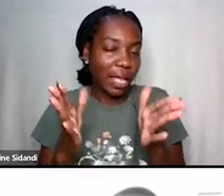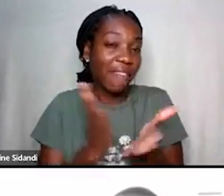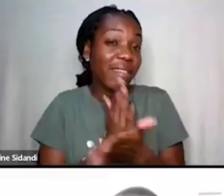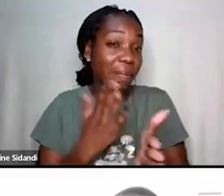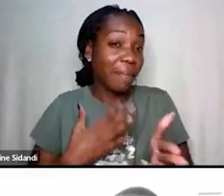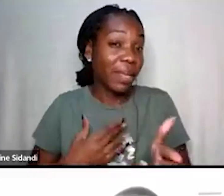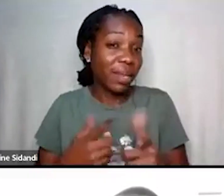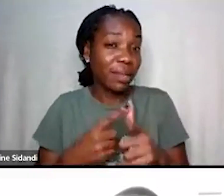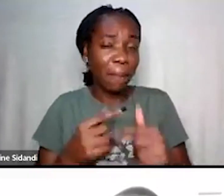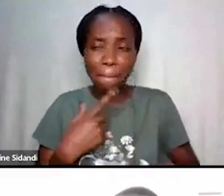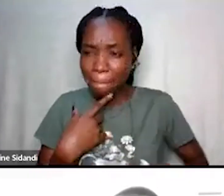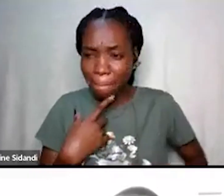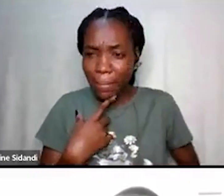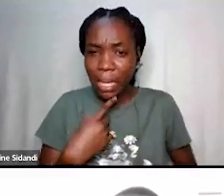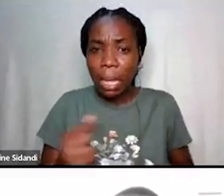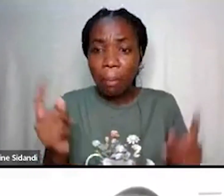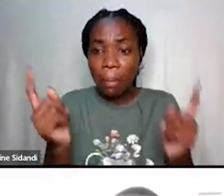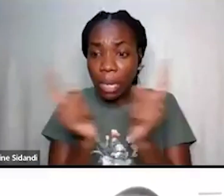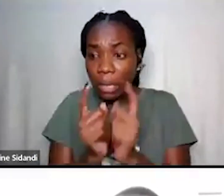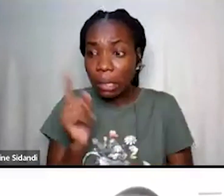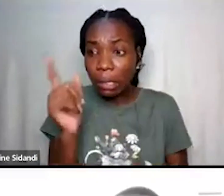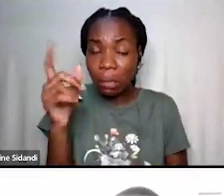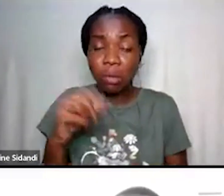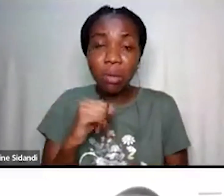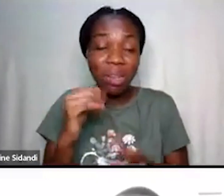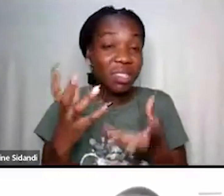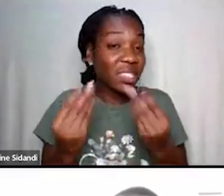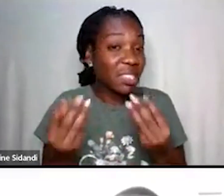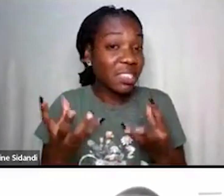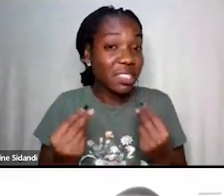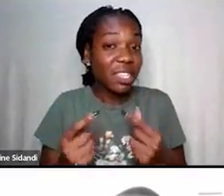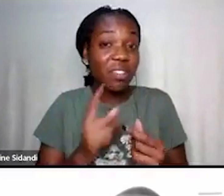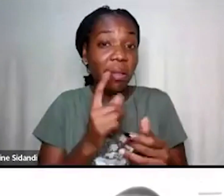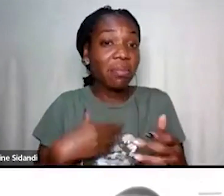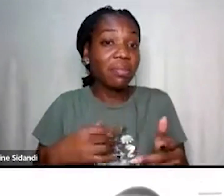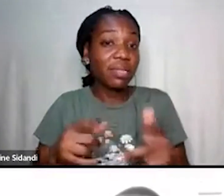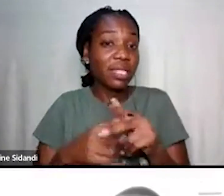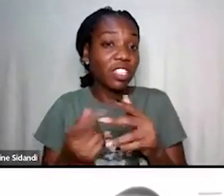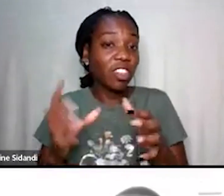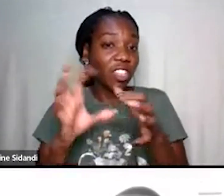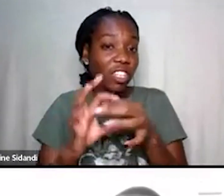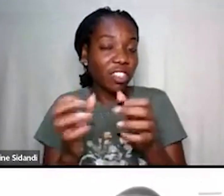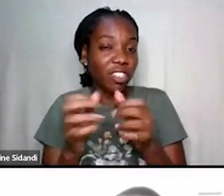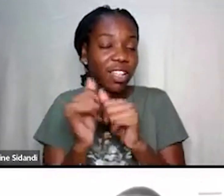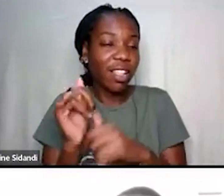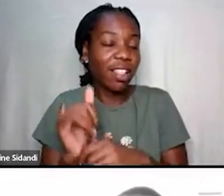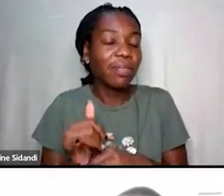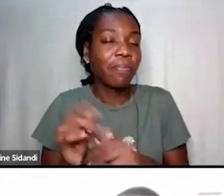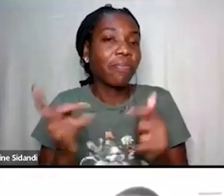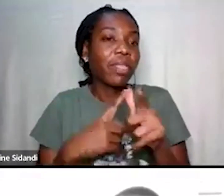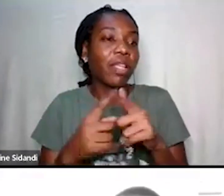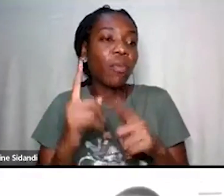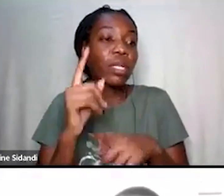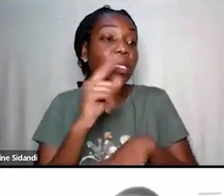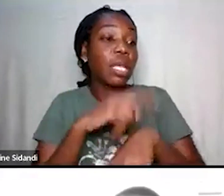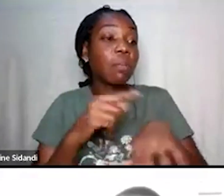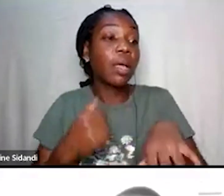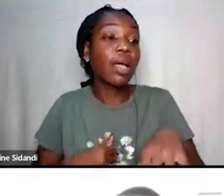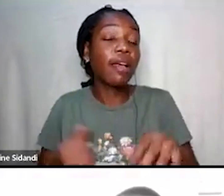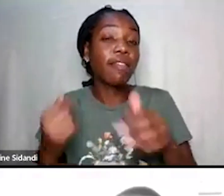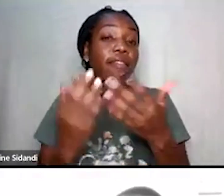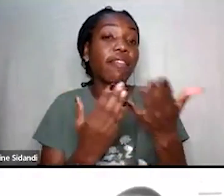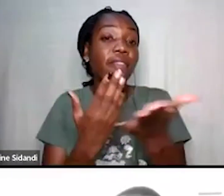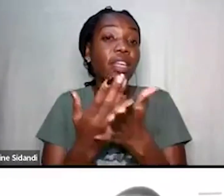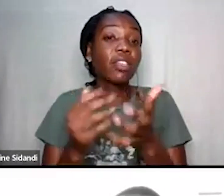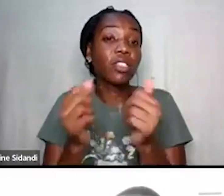me, hey, meeting that Musa is not so easy, Sarah. So I started connecting with him like that. Then one time there was an event sponsored by Kenya